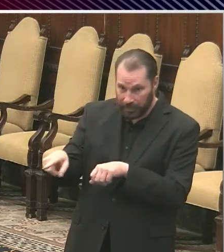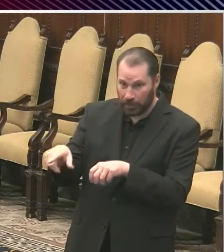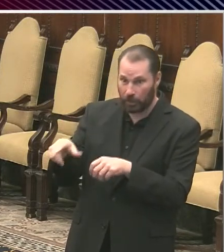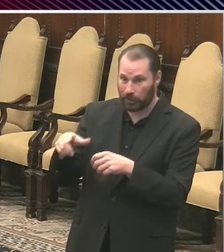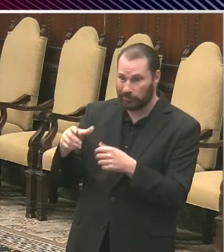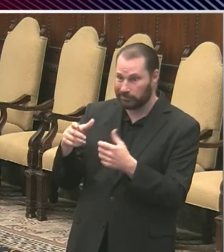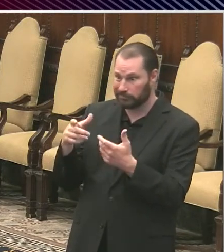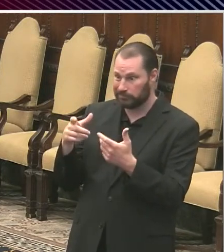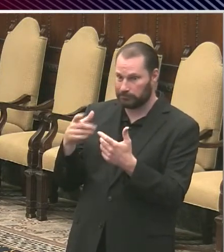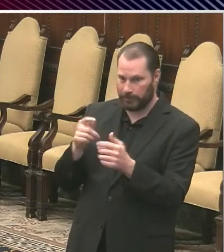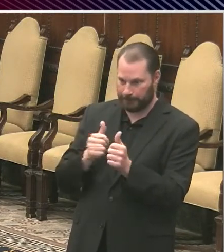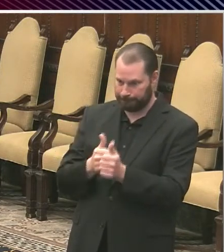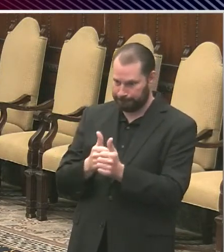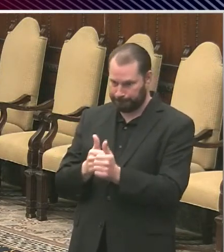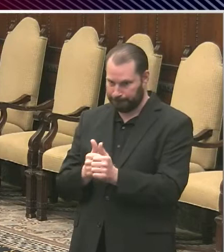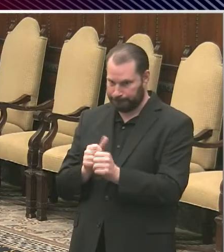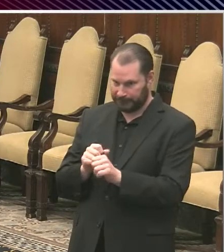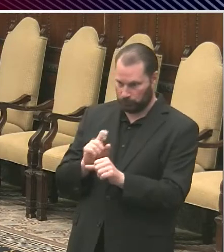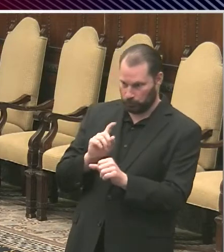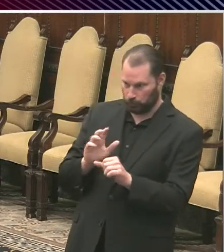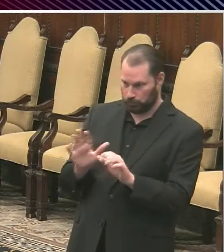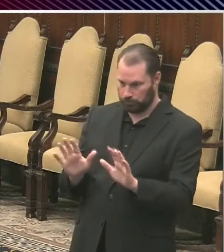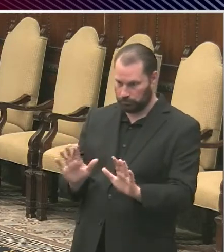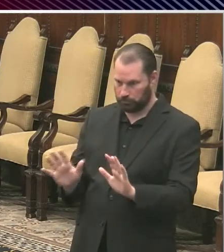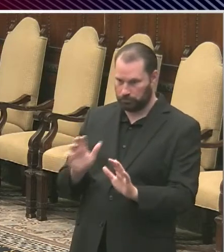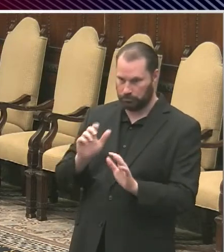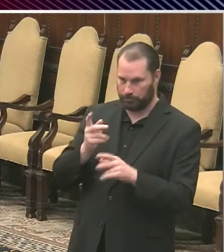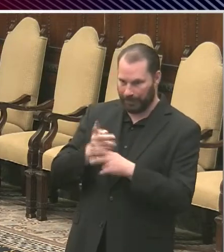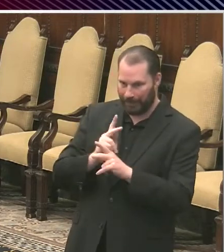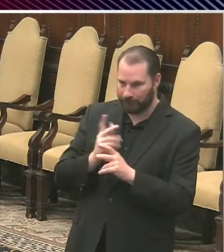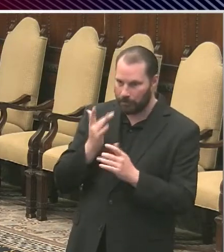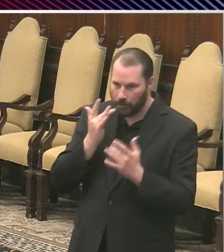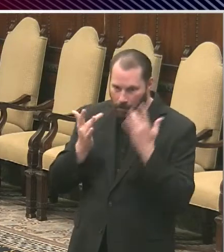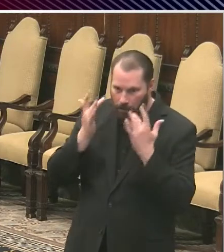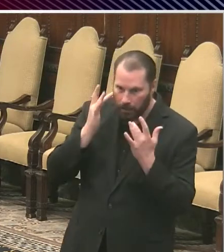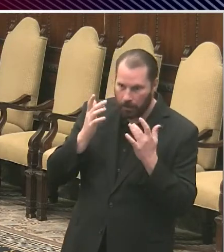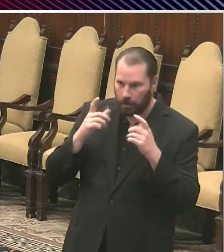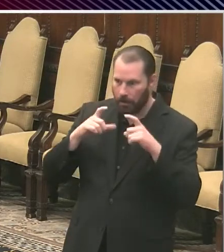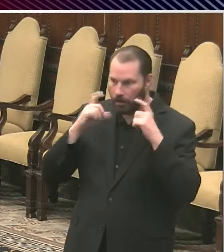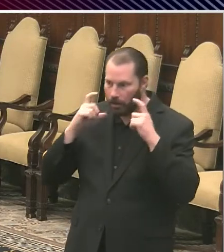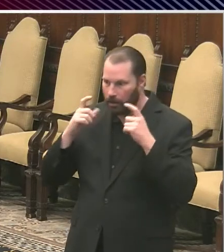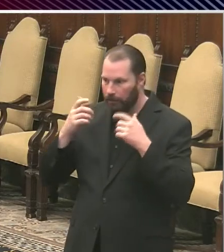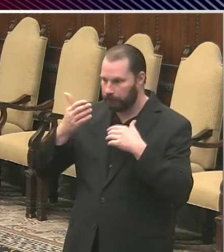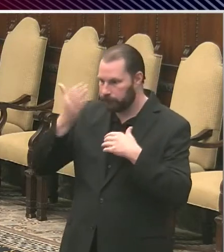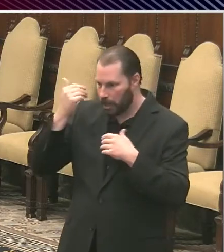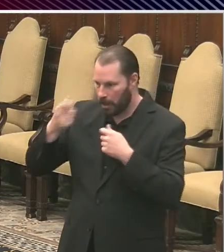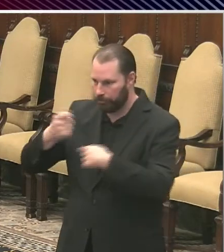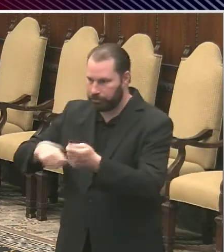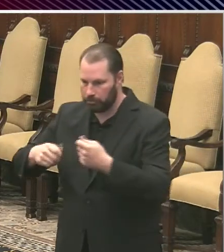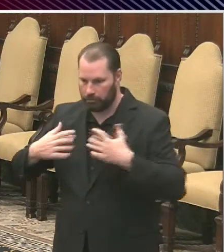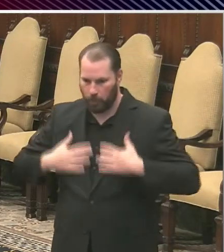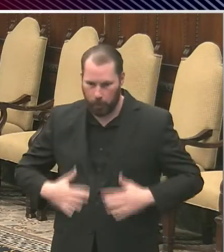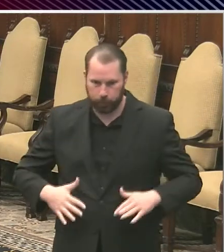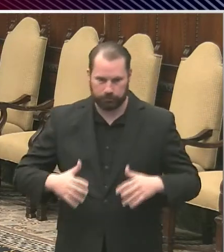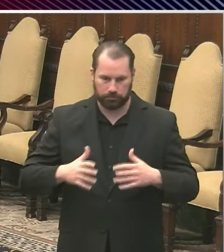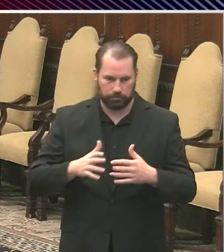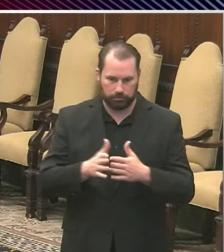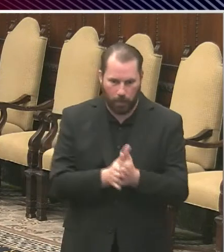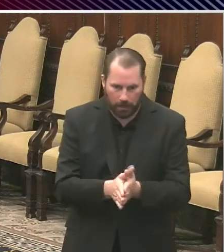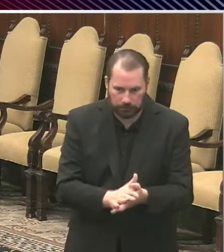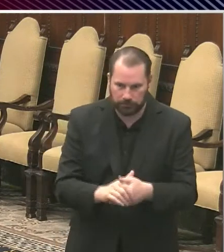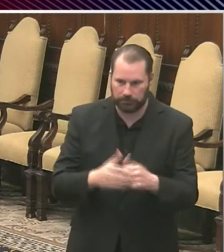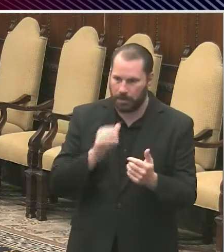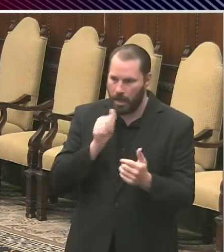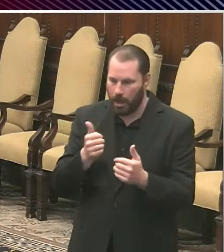not change something when you should, or if you take off some equipment, take it off in the wrong way, and sort of how to maintain the training when the personnel